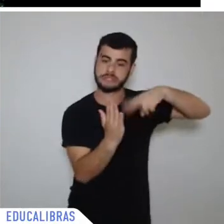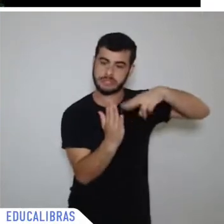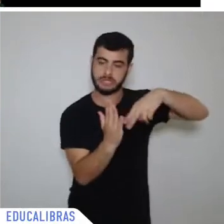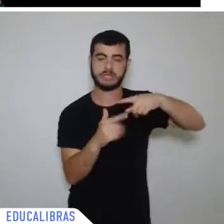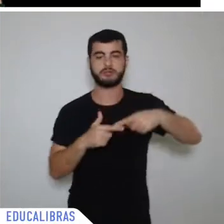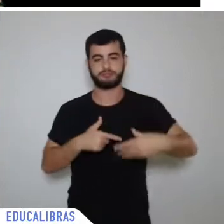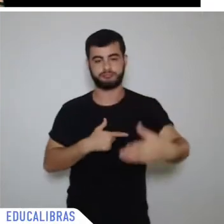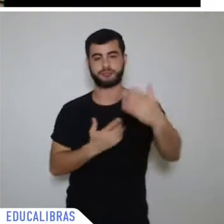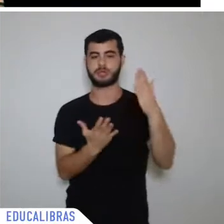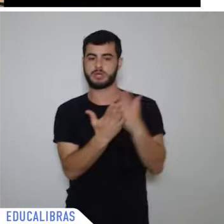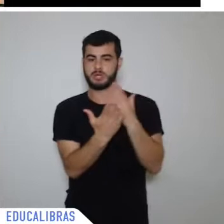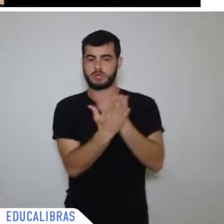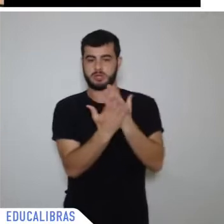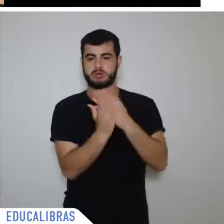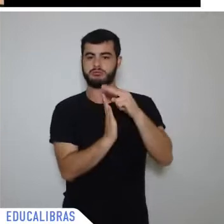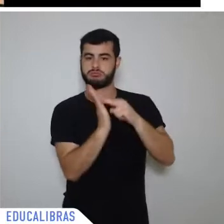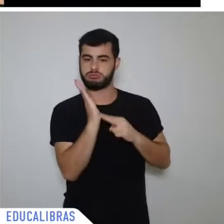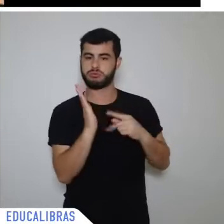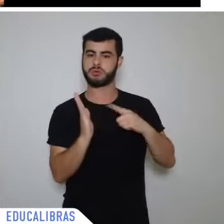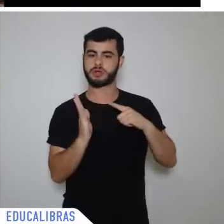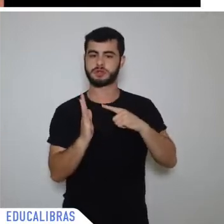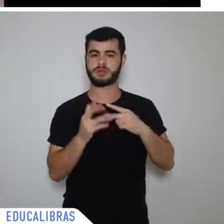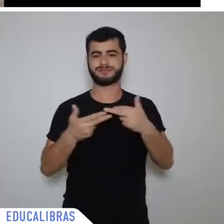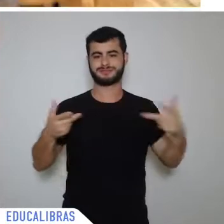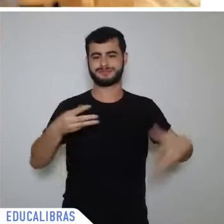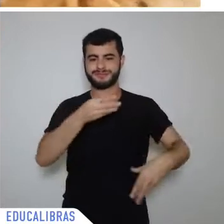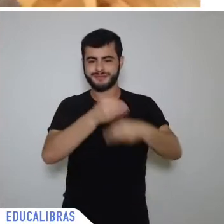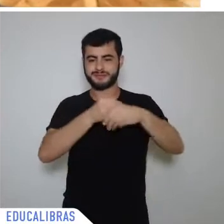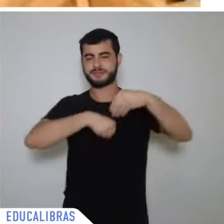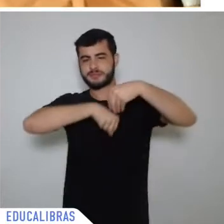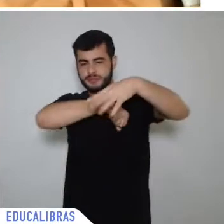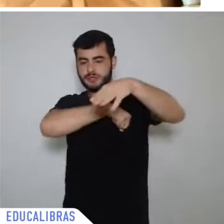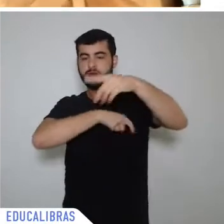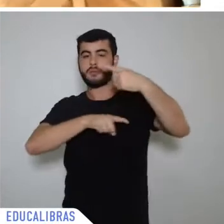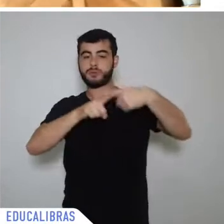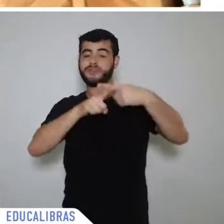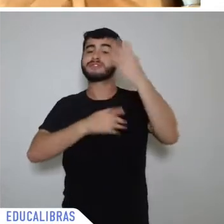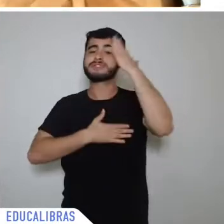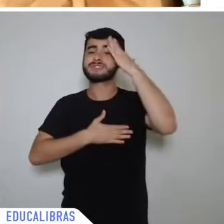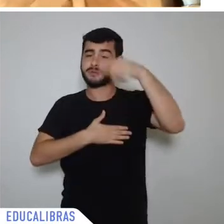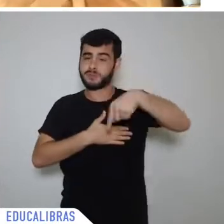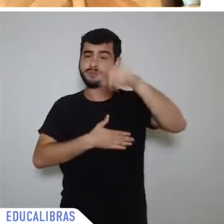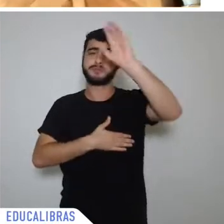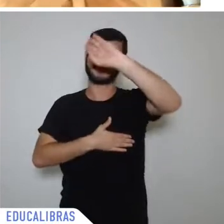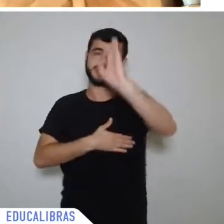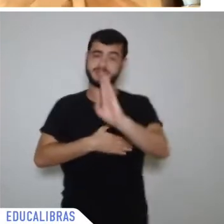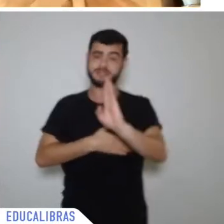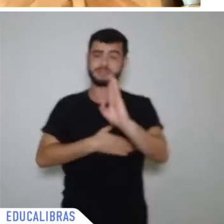you read that. This is a serious job done without any kind of support.